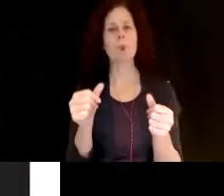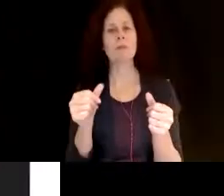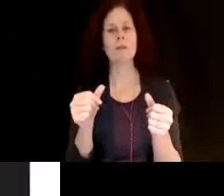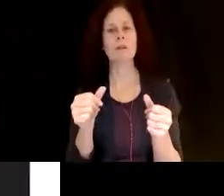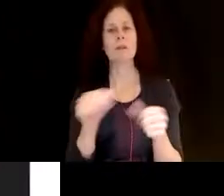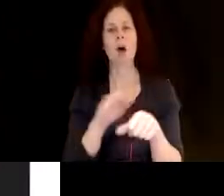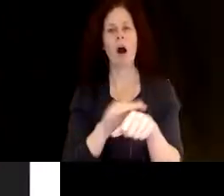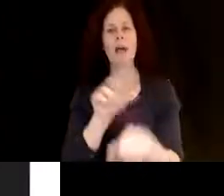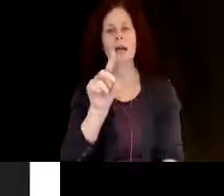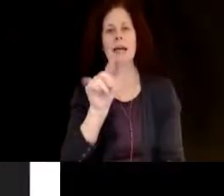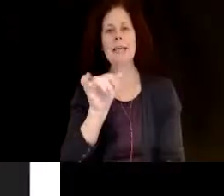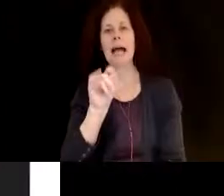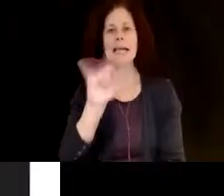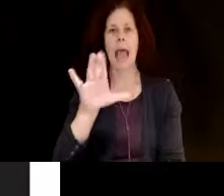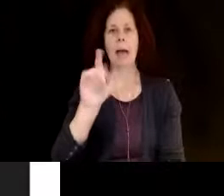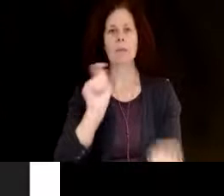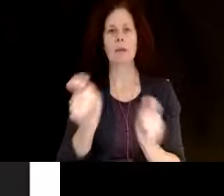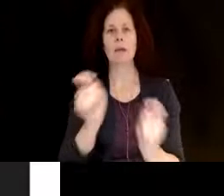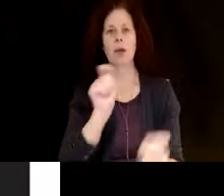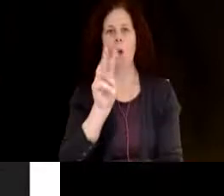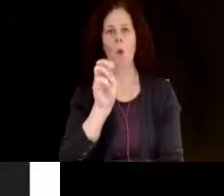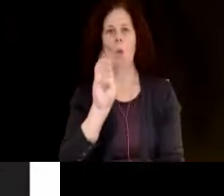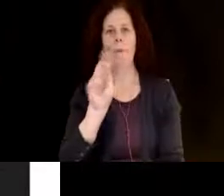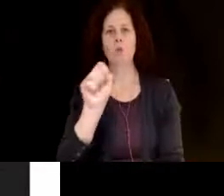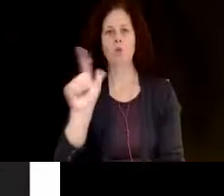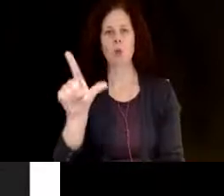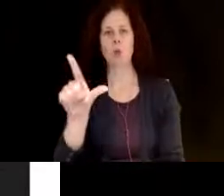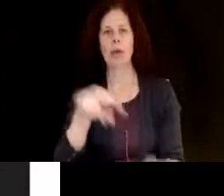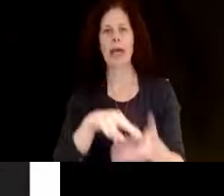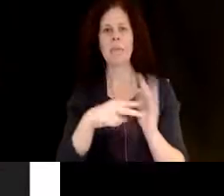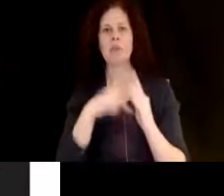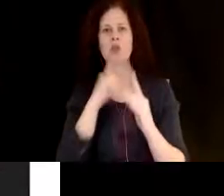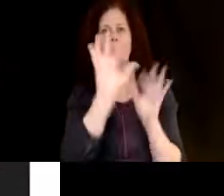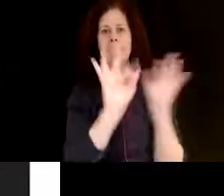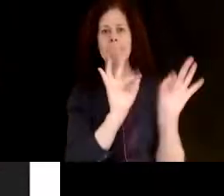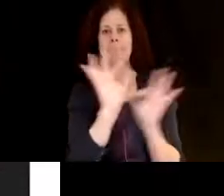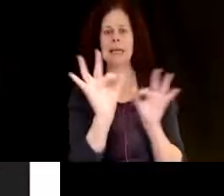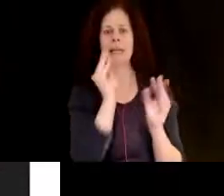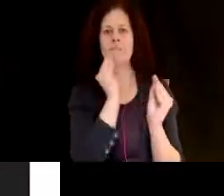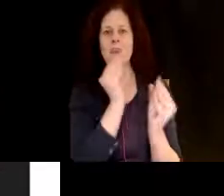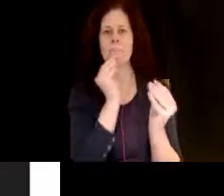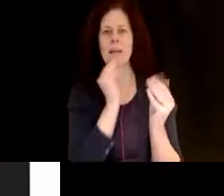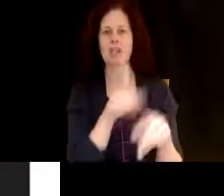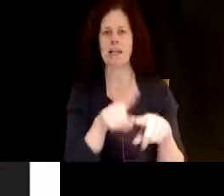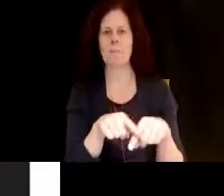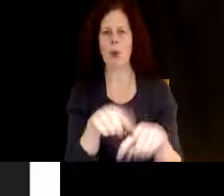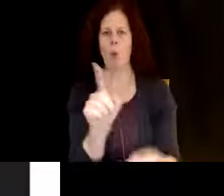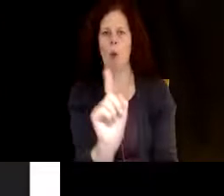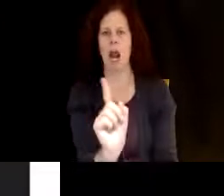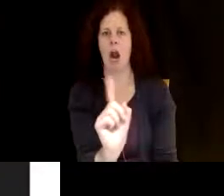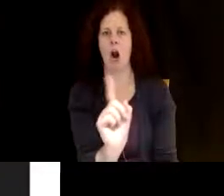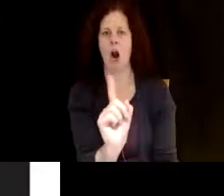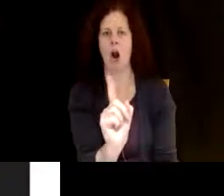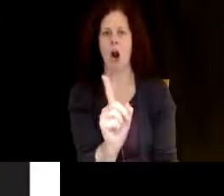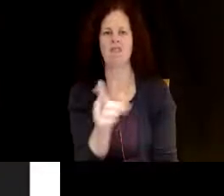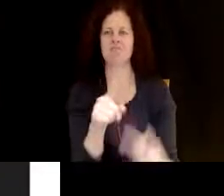we created that allows users to create customized charts and tables based on sort of the geography and municipal population